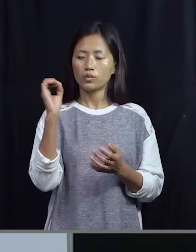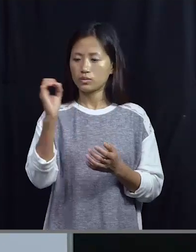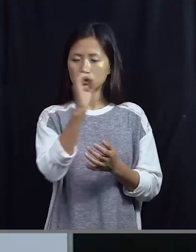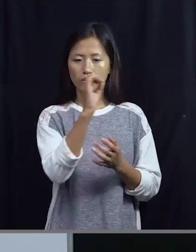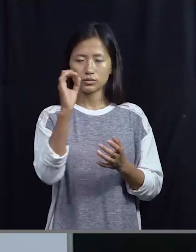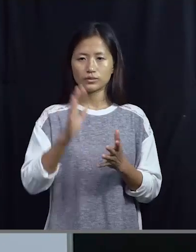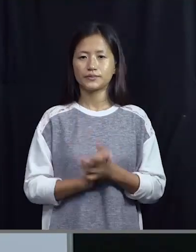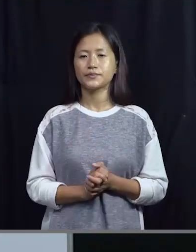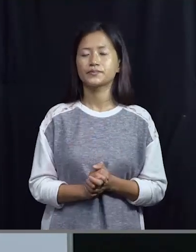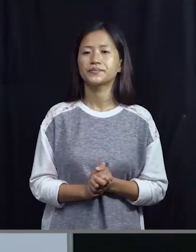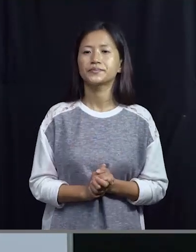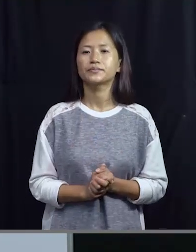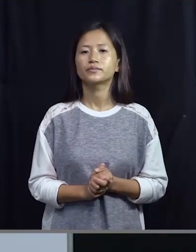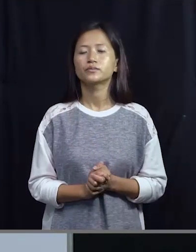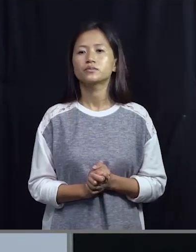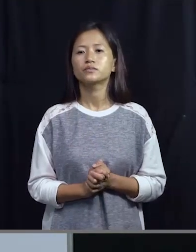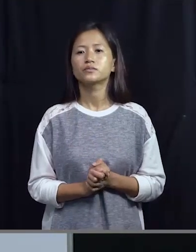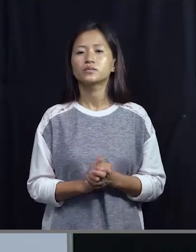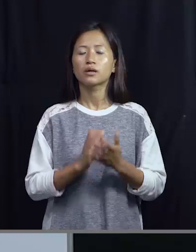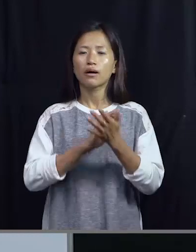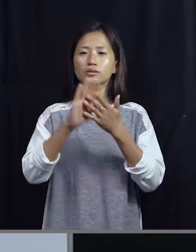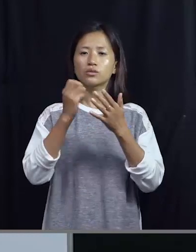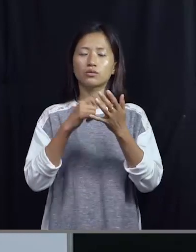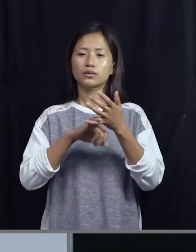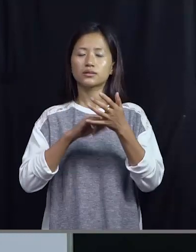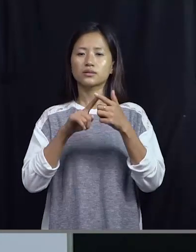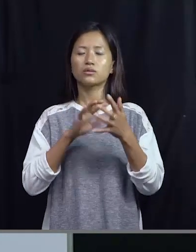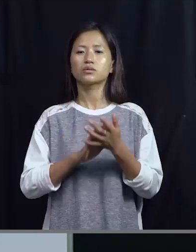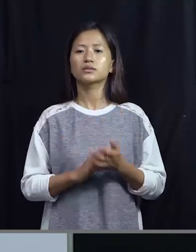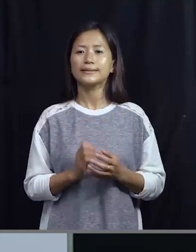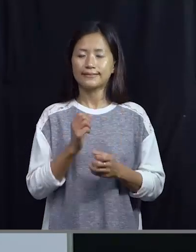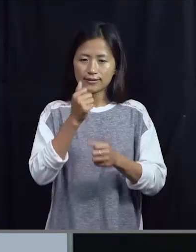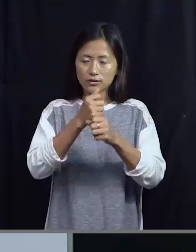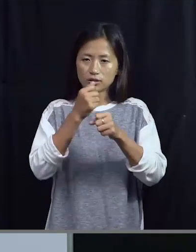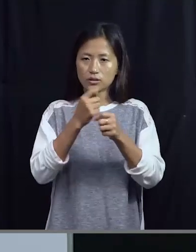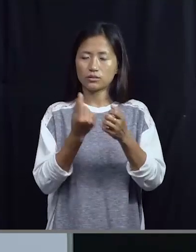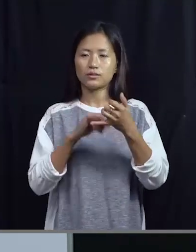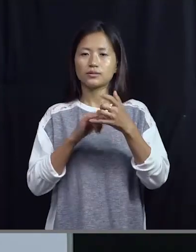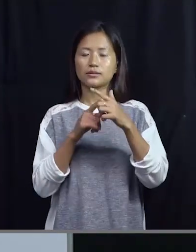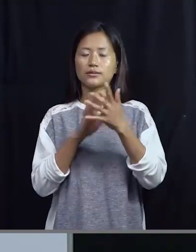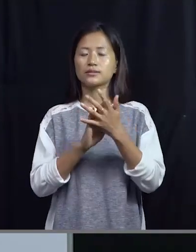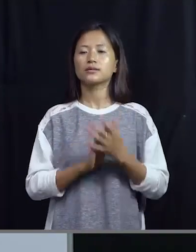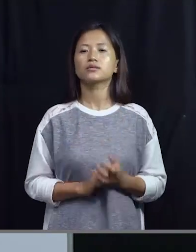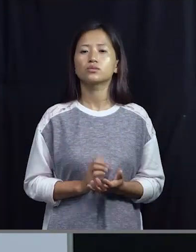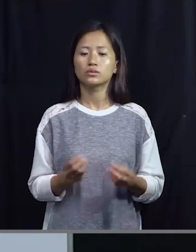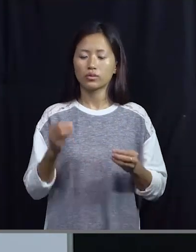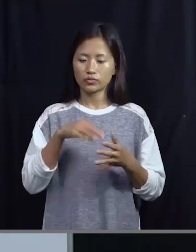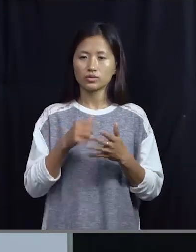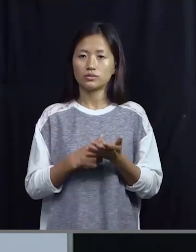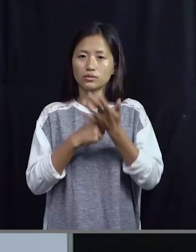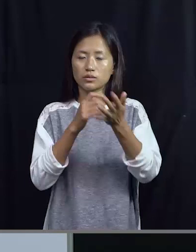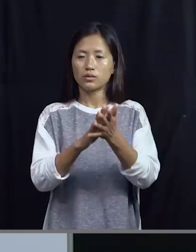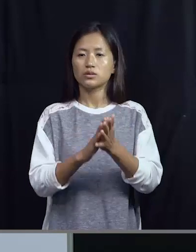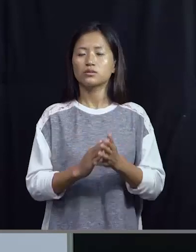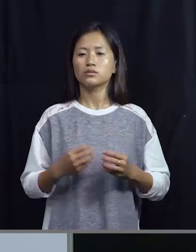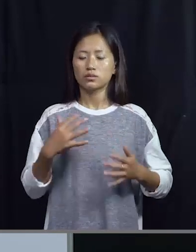So it will start forming holes in the gut of the locust, as a result of which, obviously, if there's a